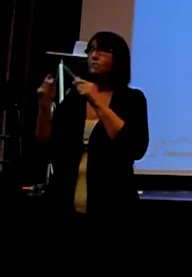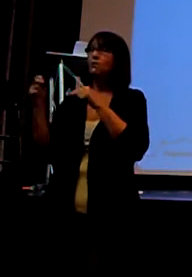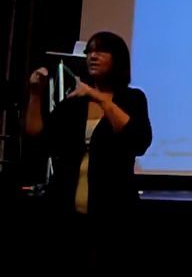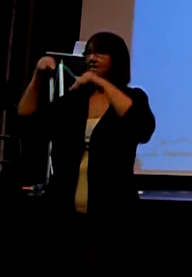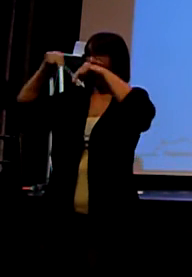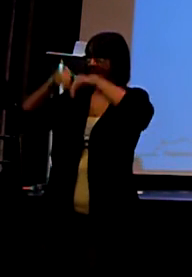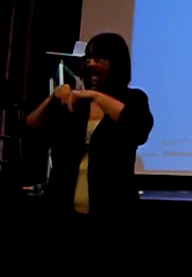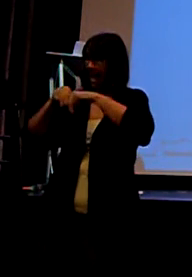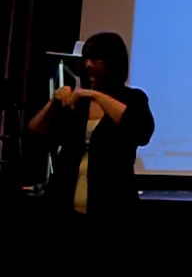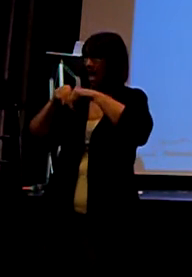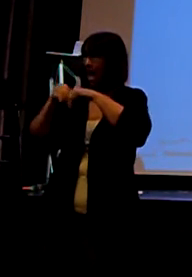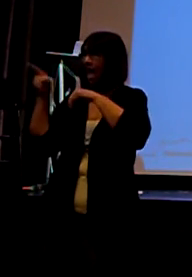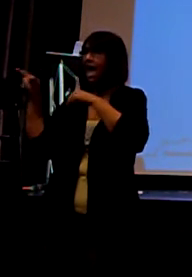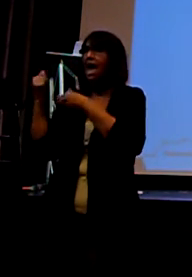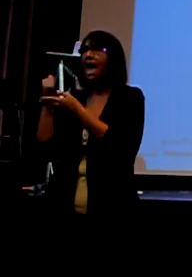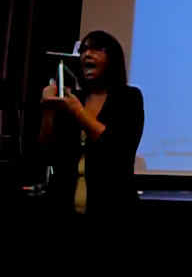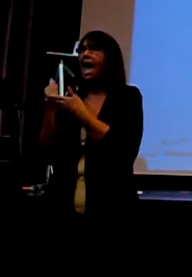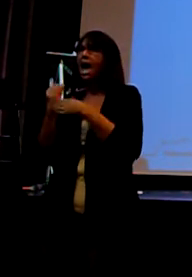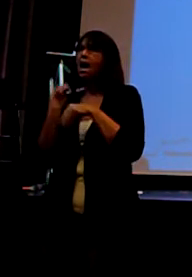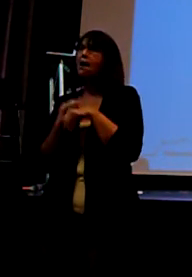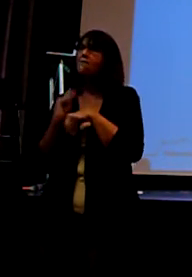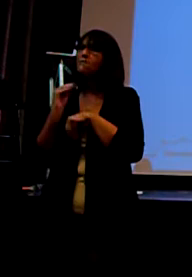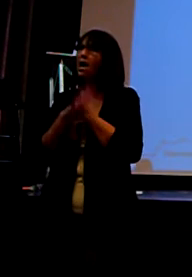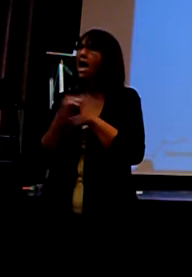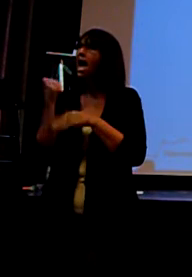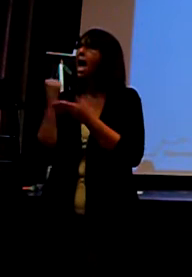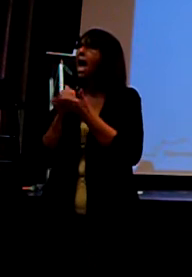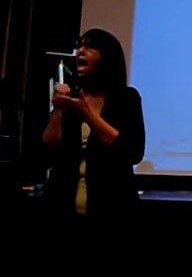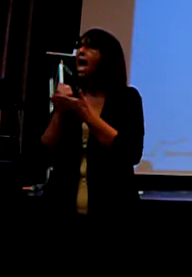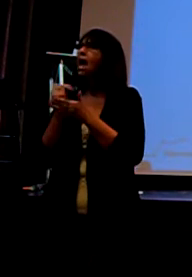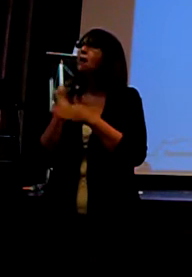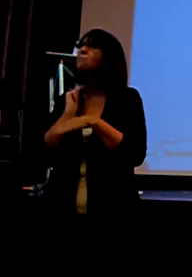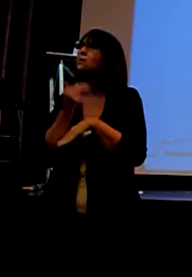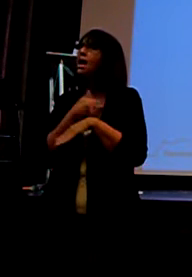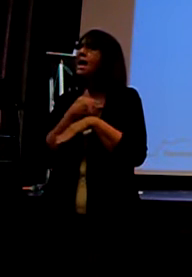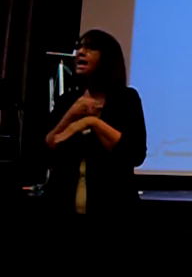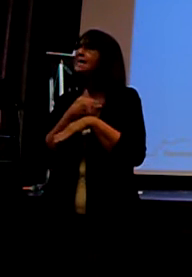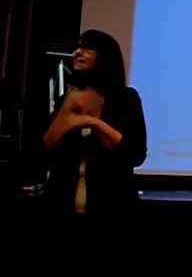and then he helps us